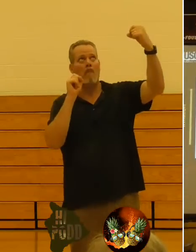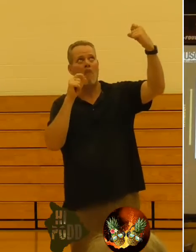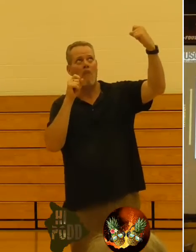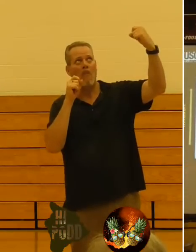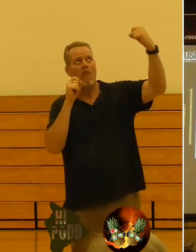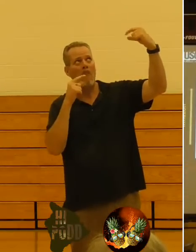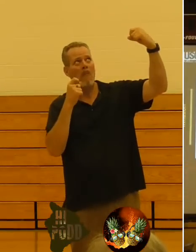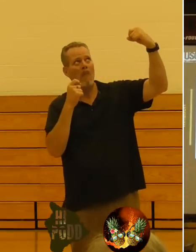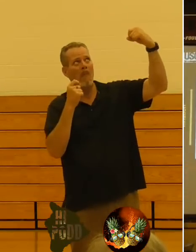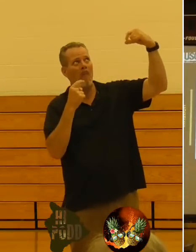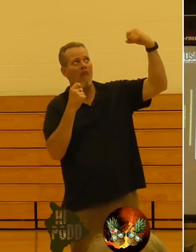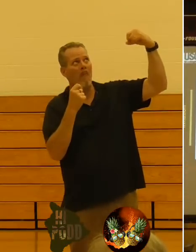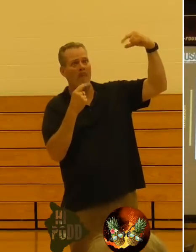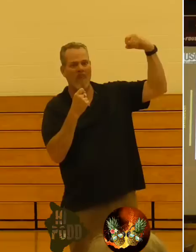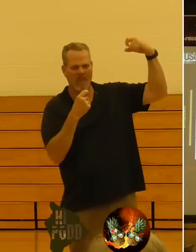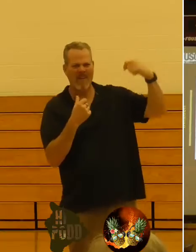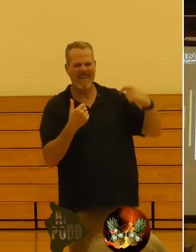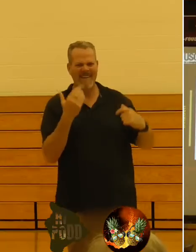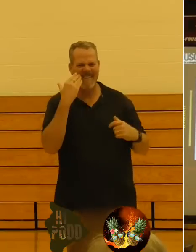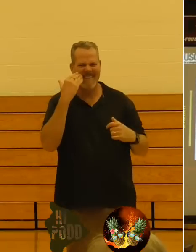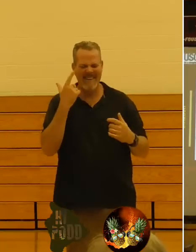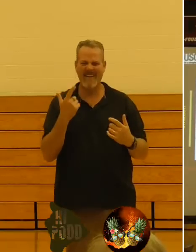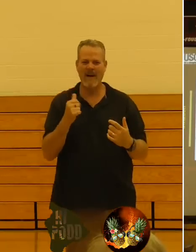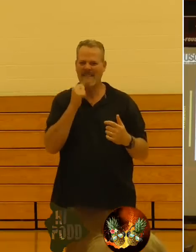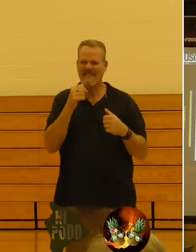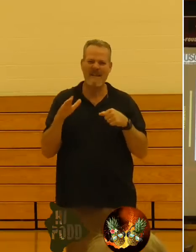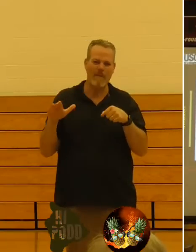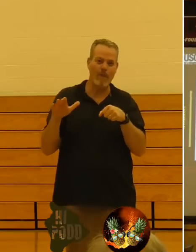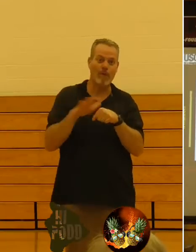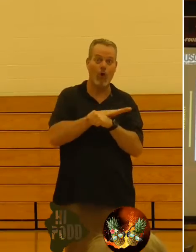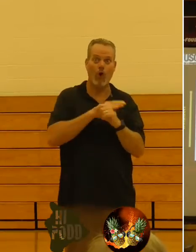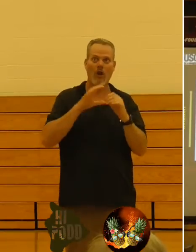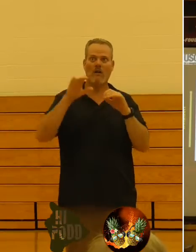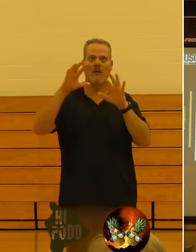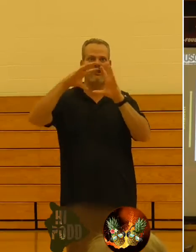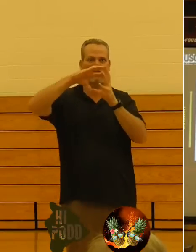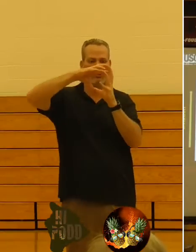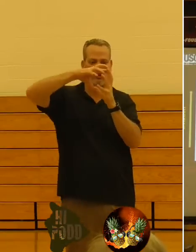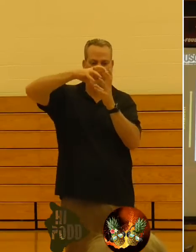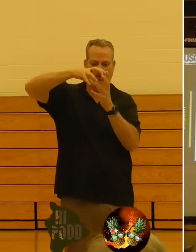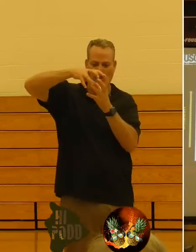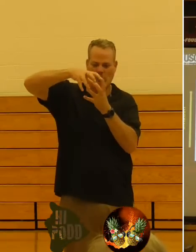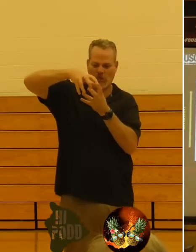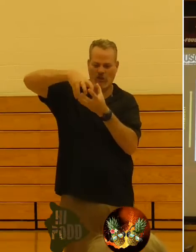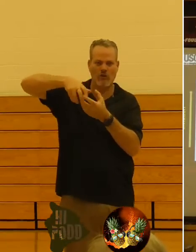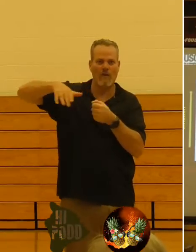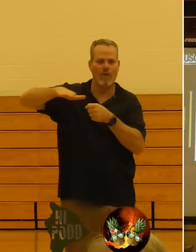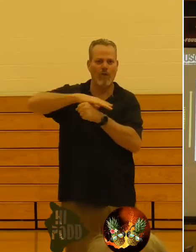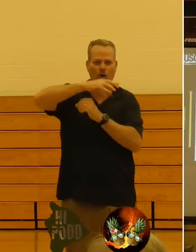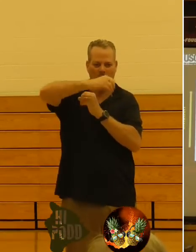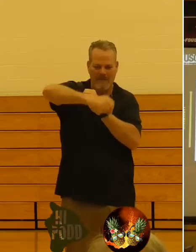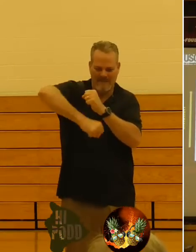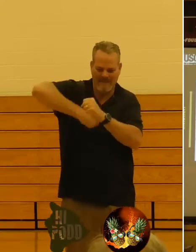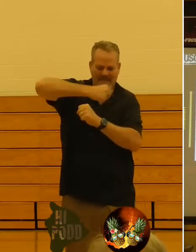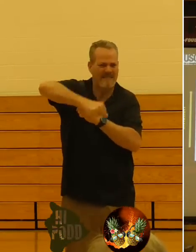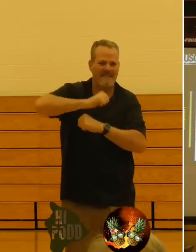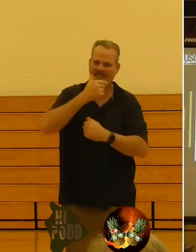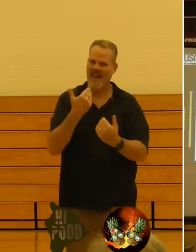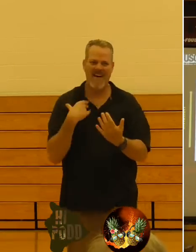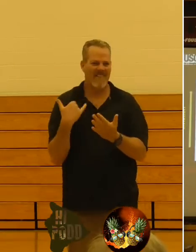instrument. And because they didn't have a full constellation of satellites in the